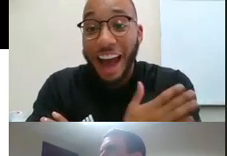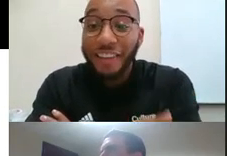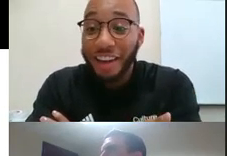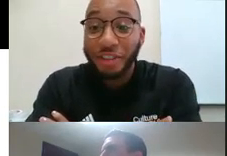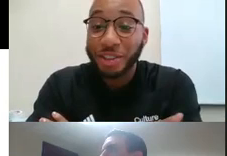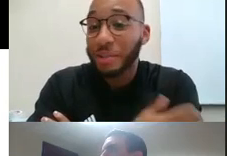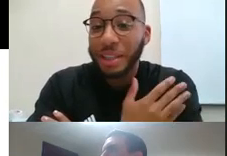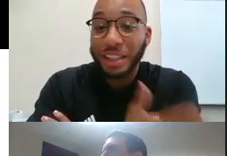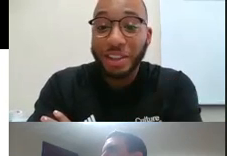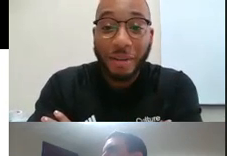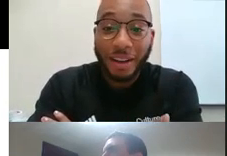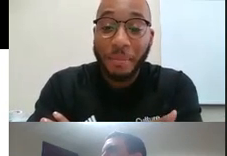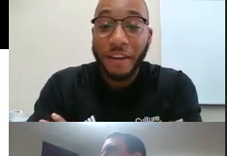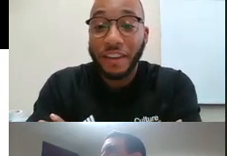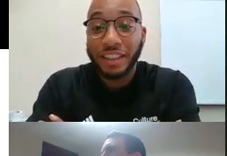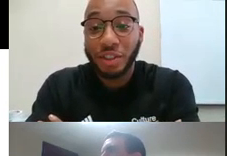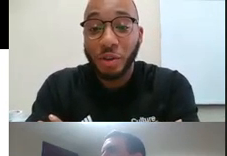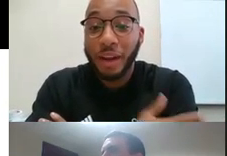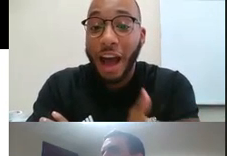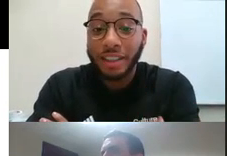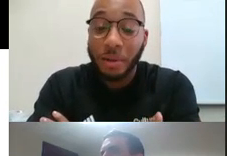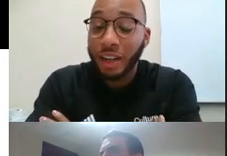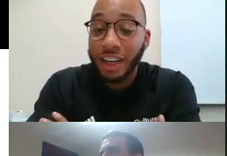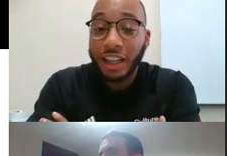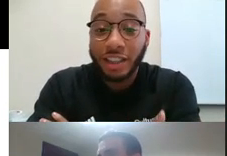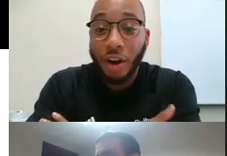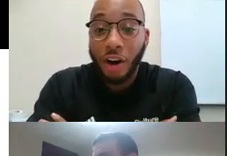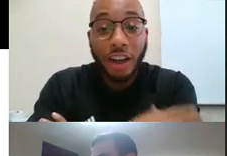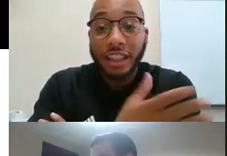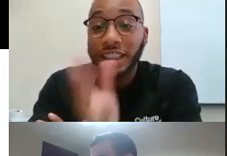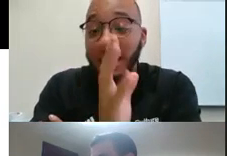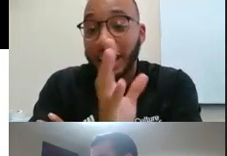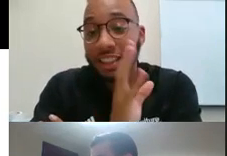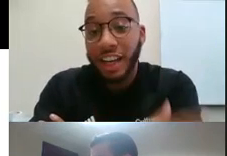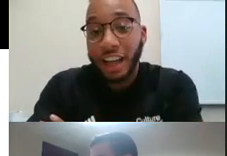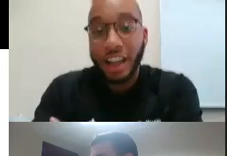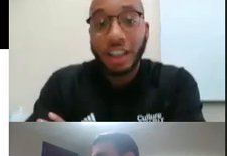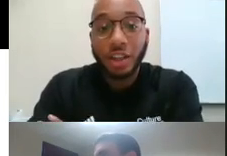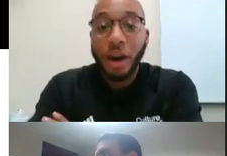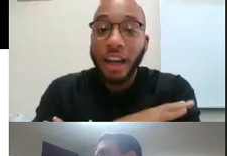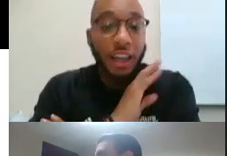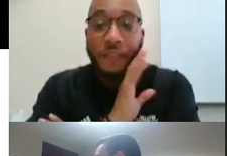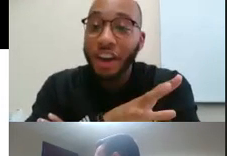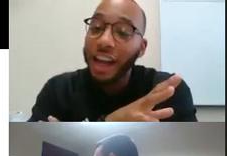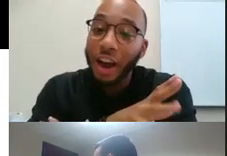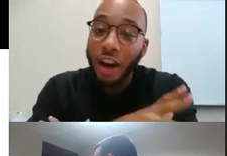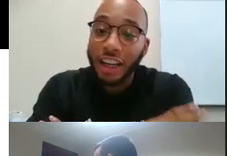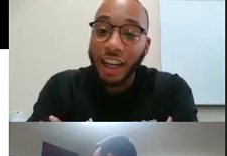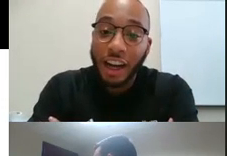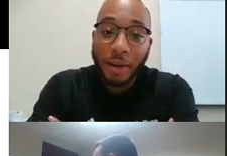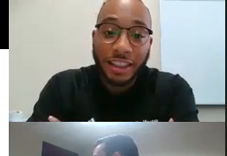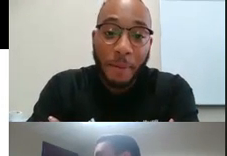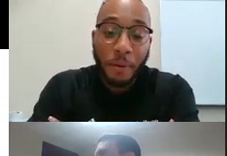to advocate for Zoom and talk about the benefits of Zoom and how it's able to connect us all, just as it is today. So again, a very